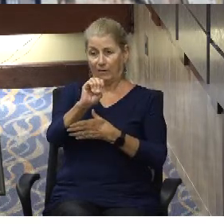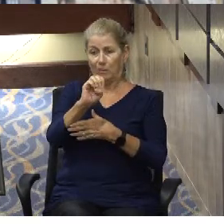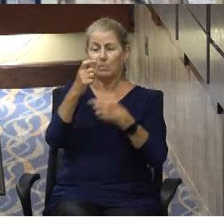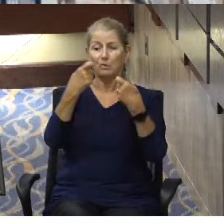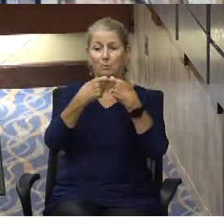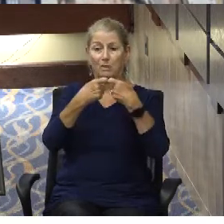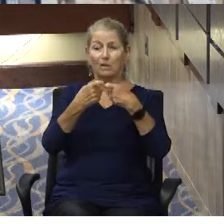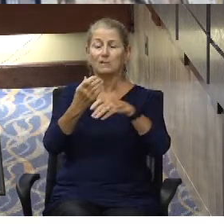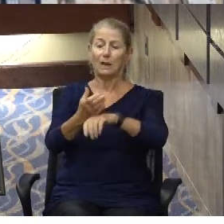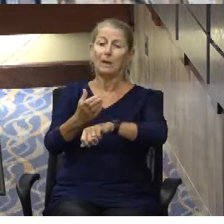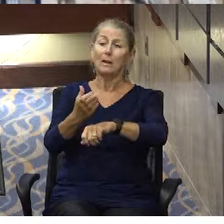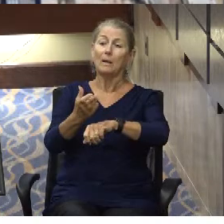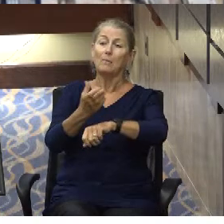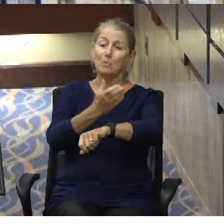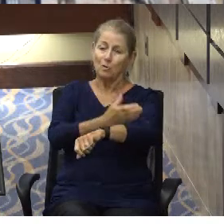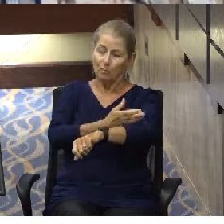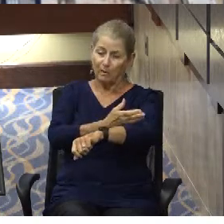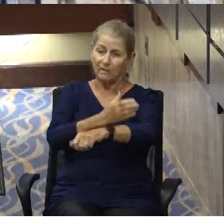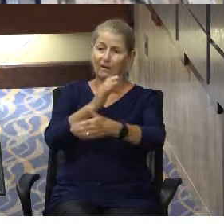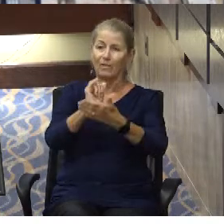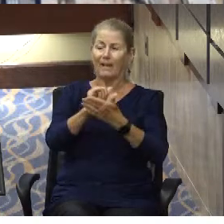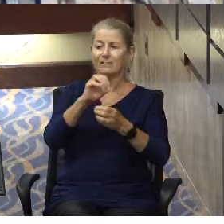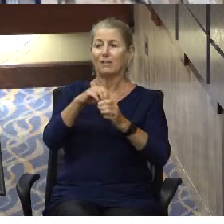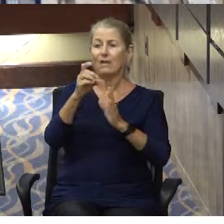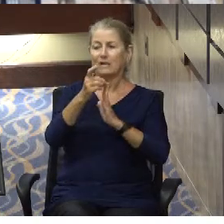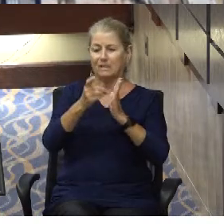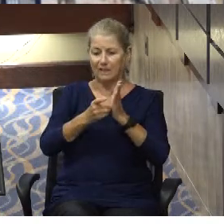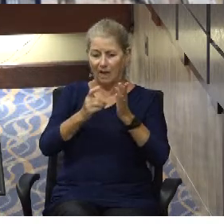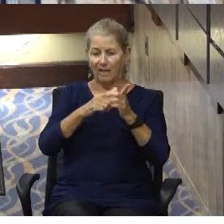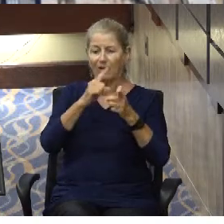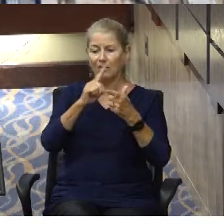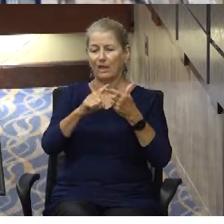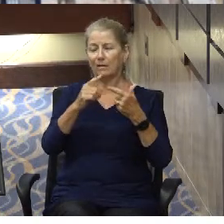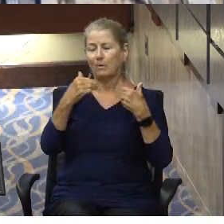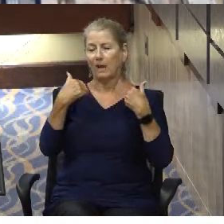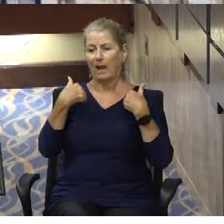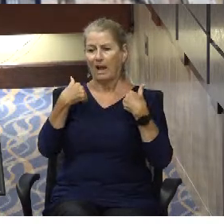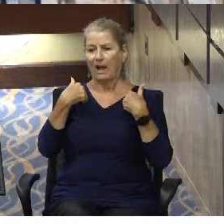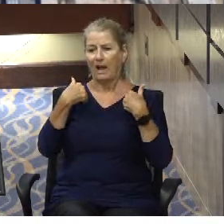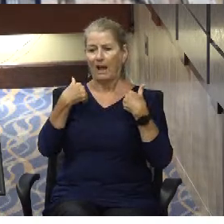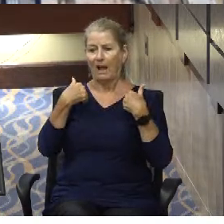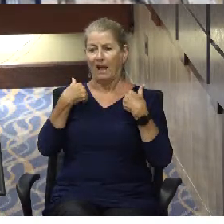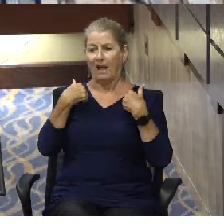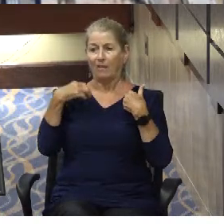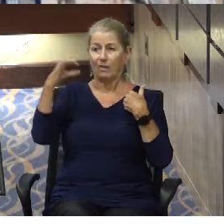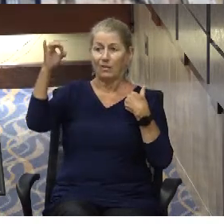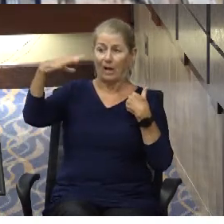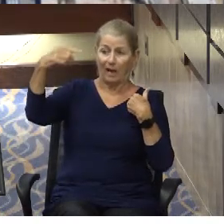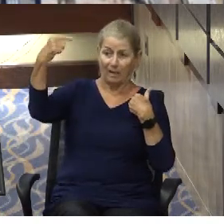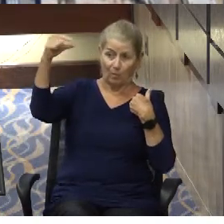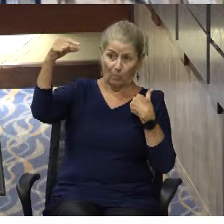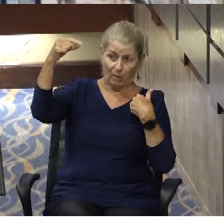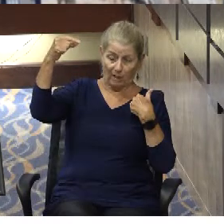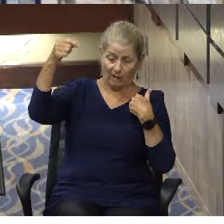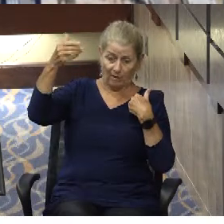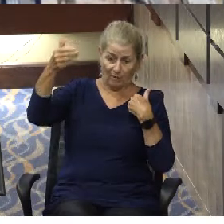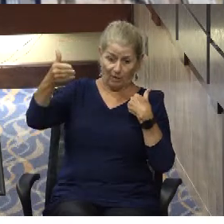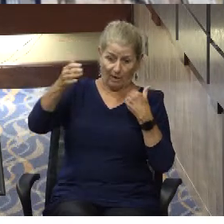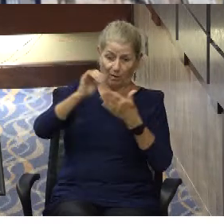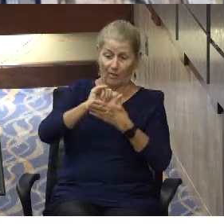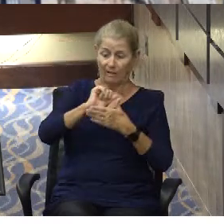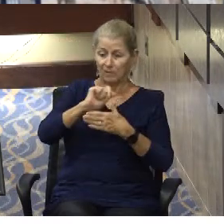improvements. That is in design. Then we have the light green here. This will all be